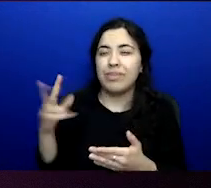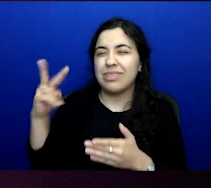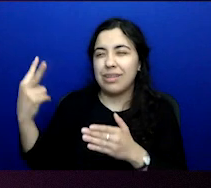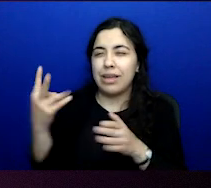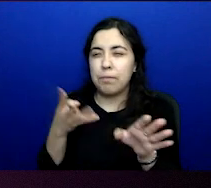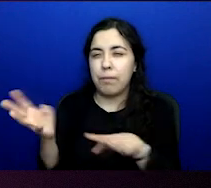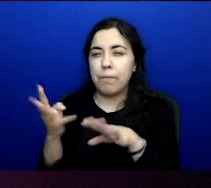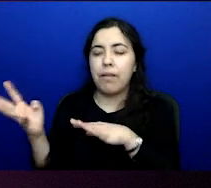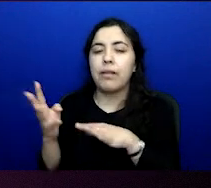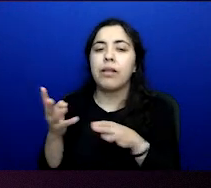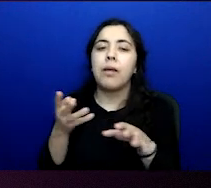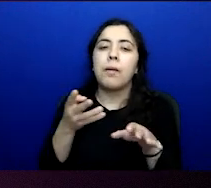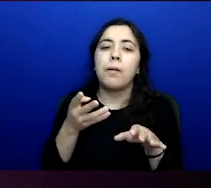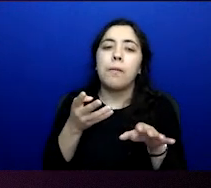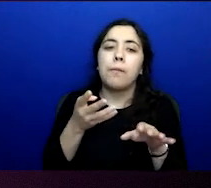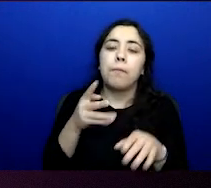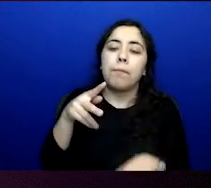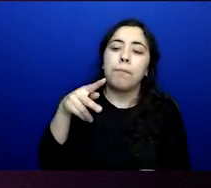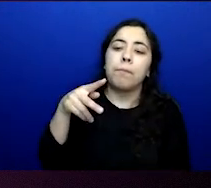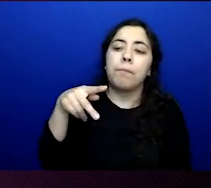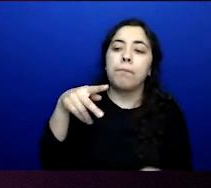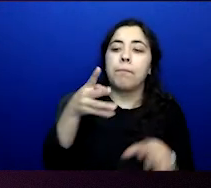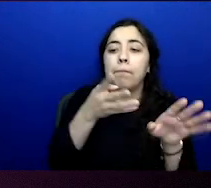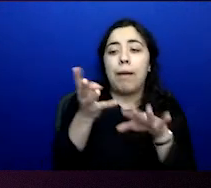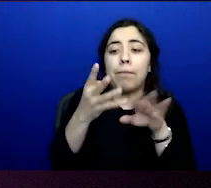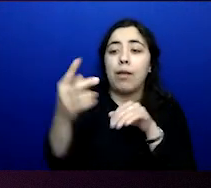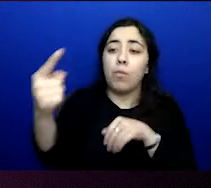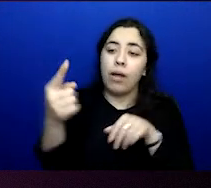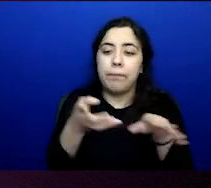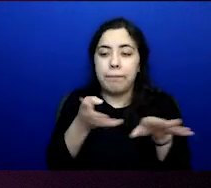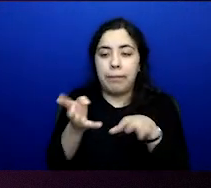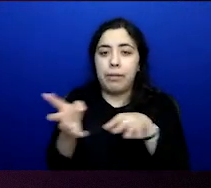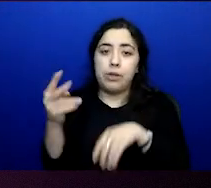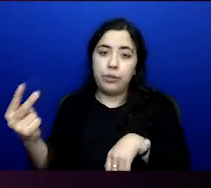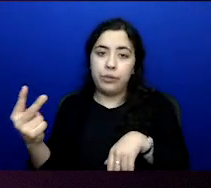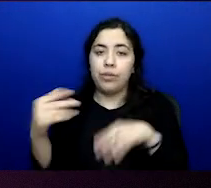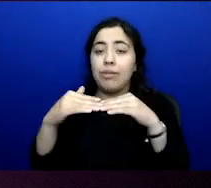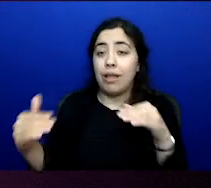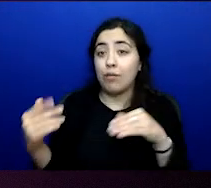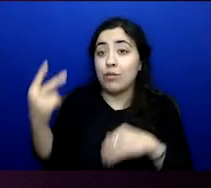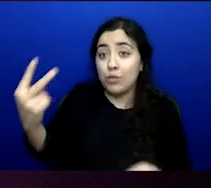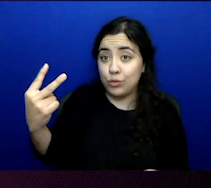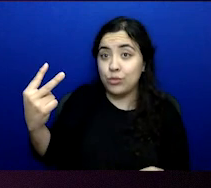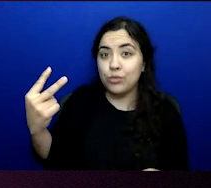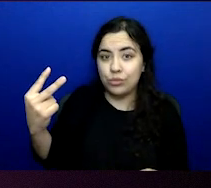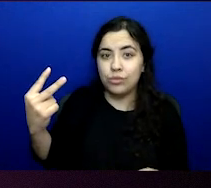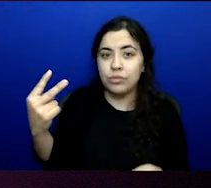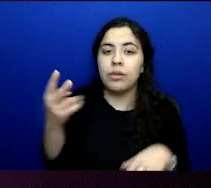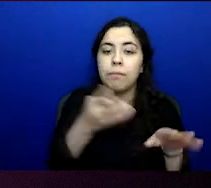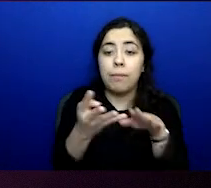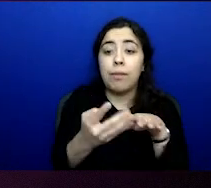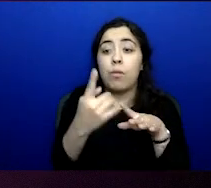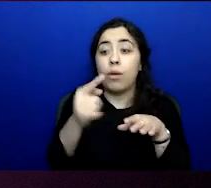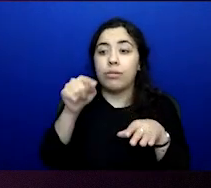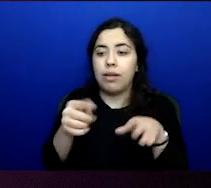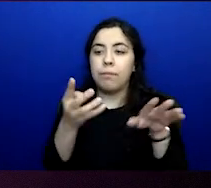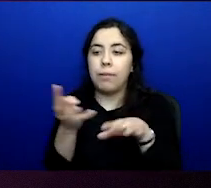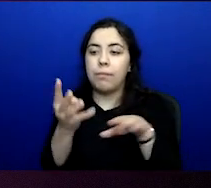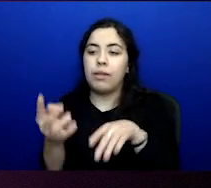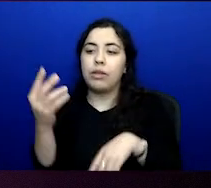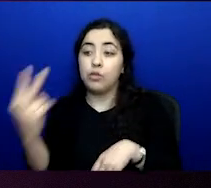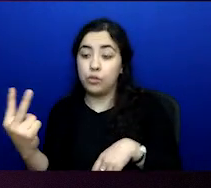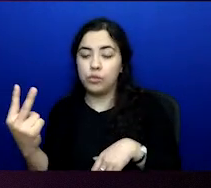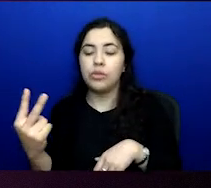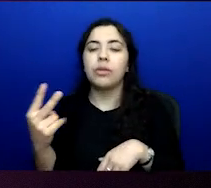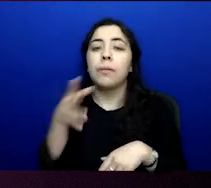pipeline, pipeline1.pipeline2. It means that this is a level 2 pipeline with the parent pipeline is pipeline